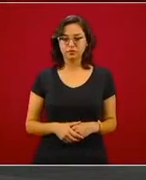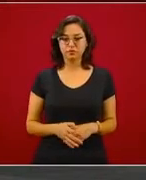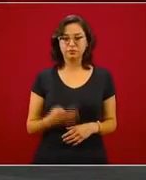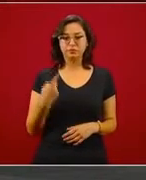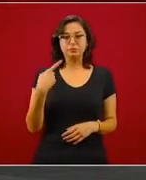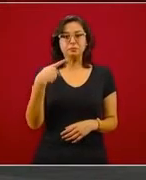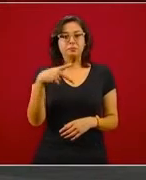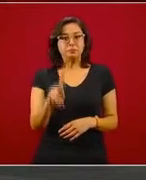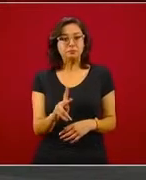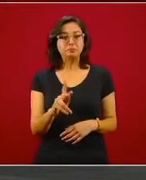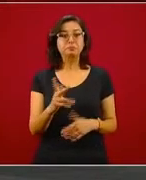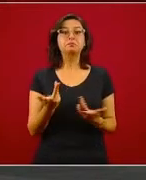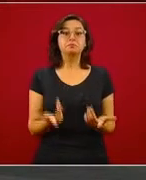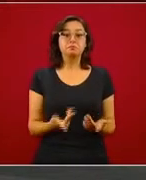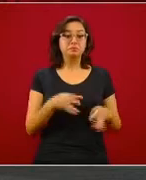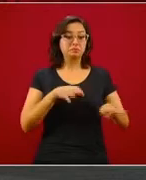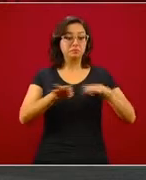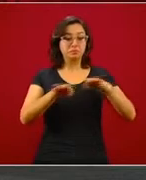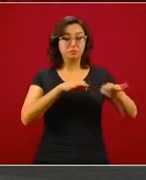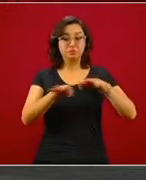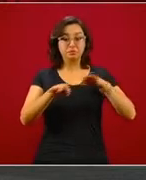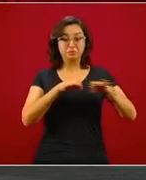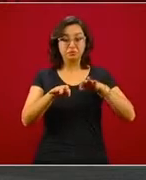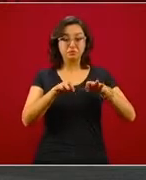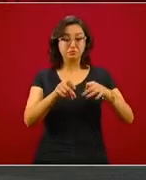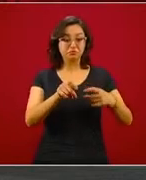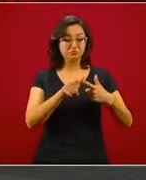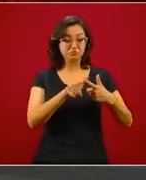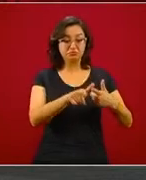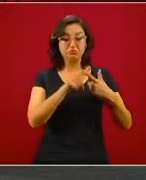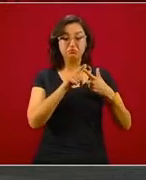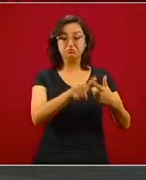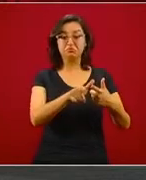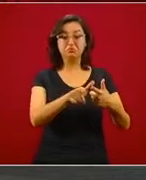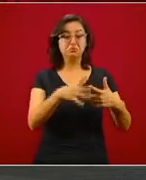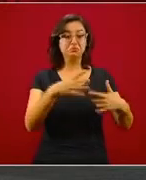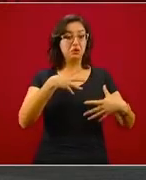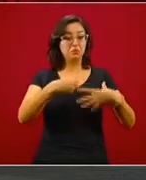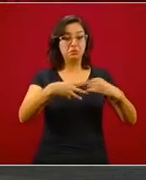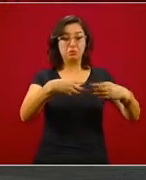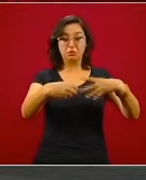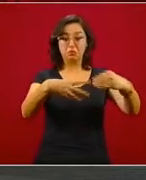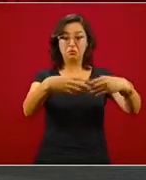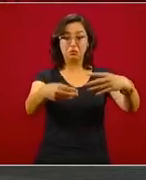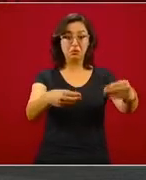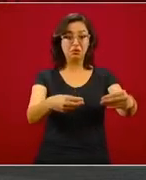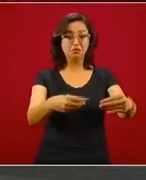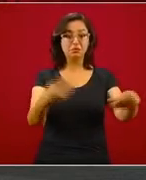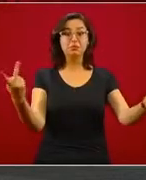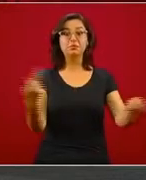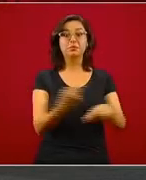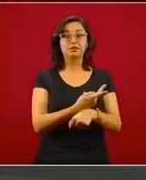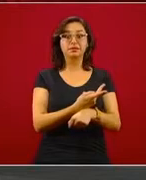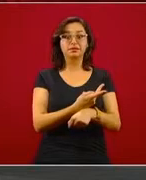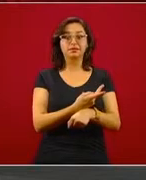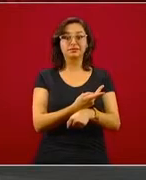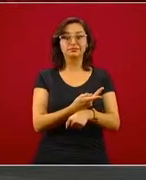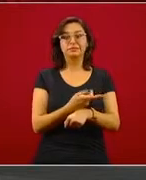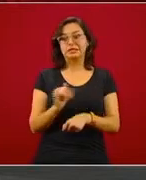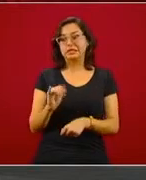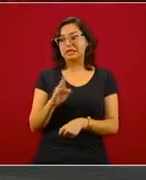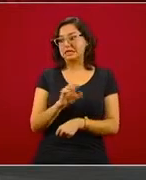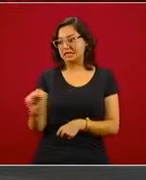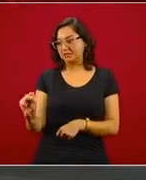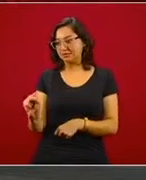If there is economic activity that is not regulated, and then we jumpstart